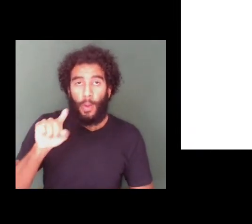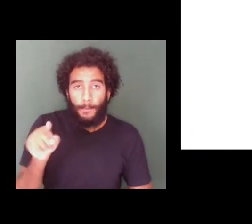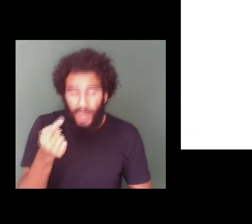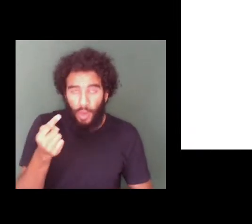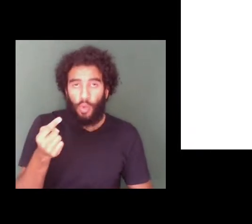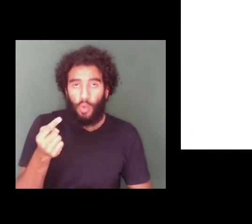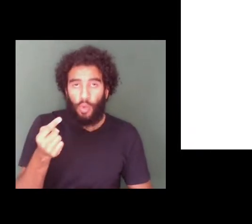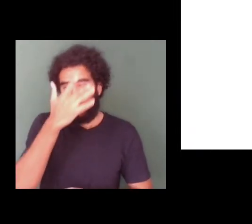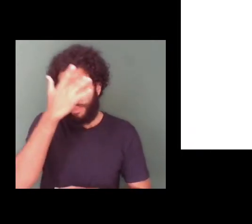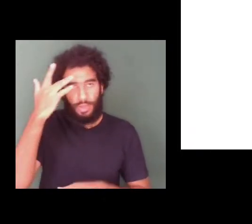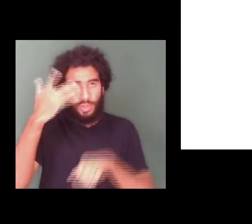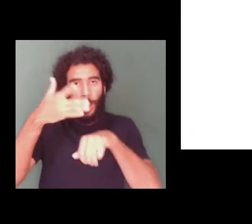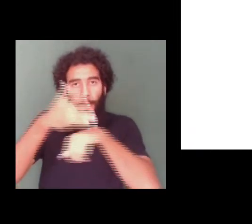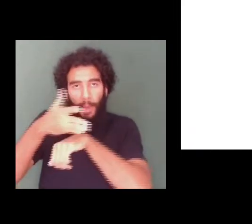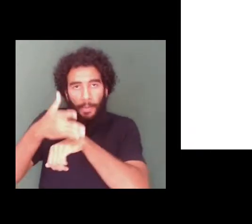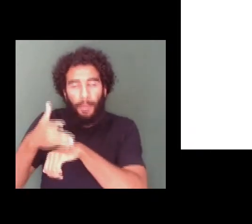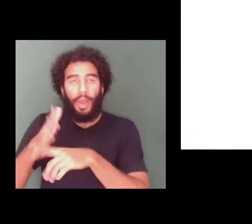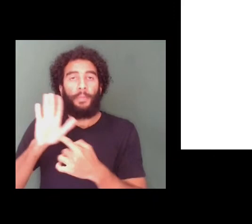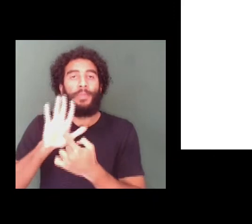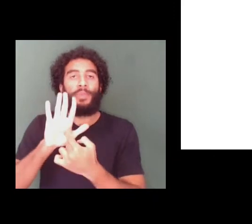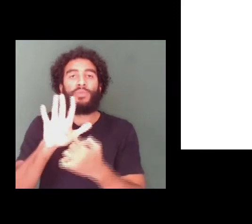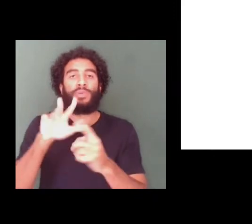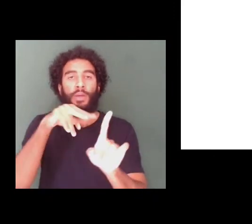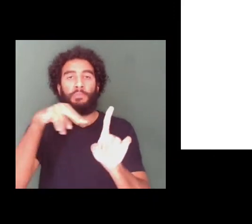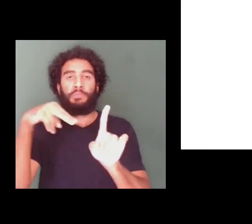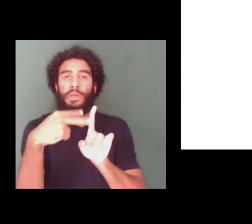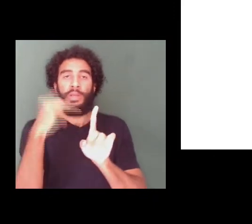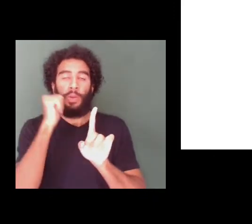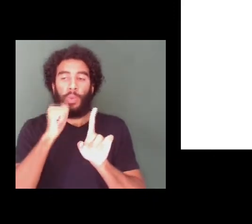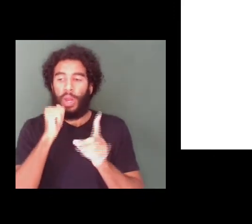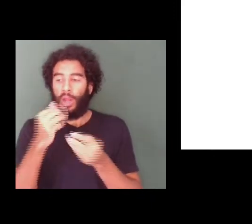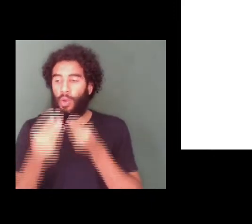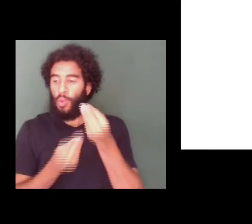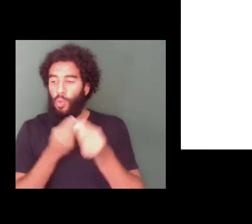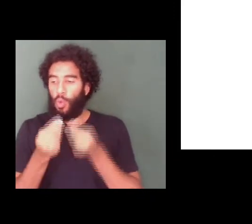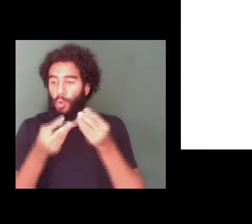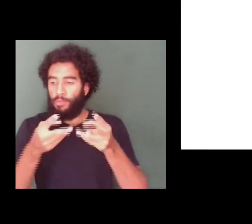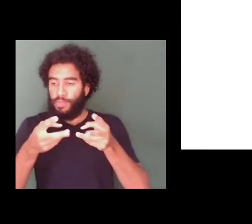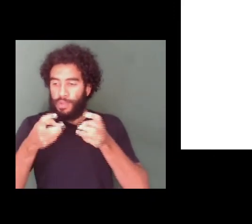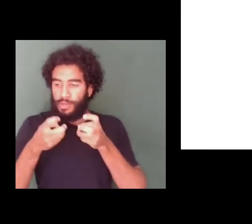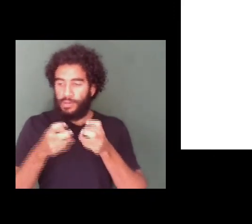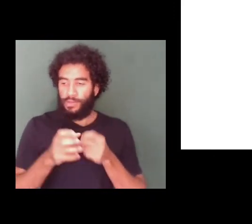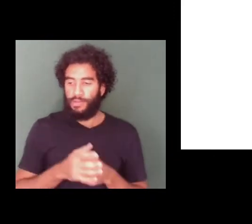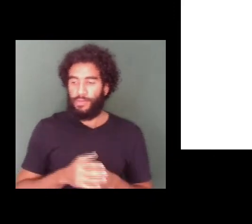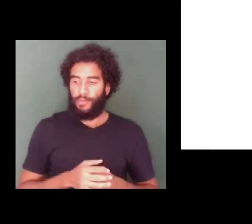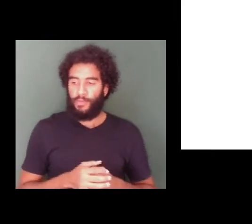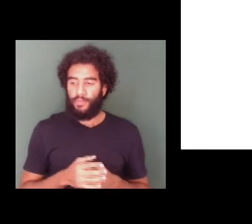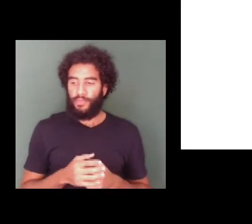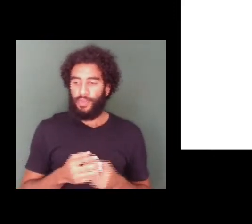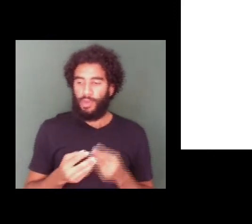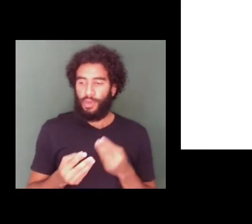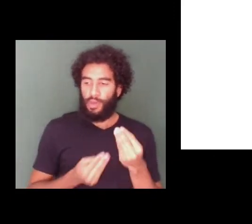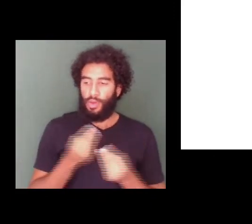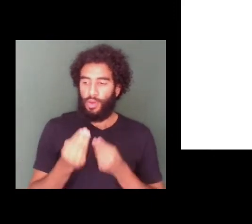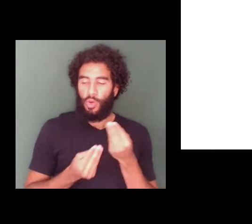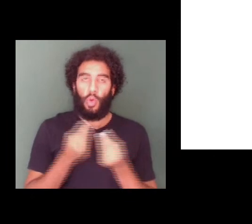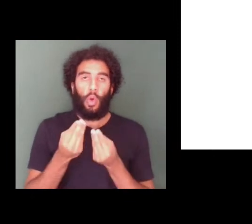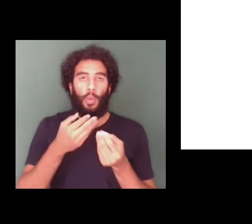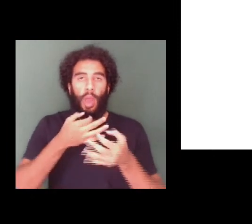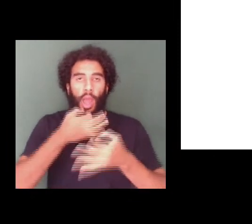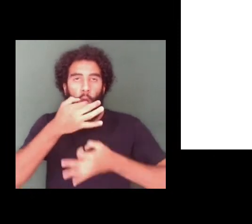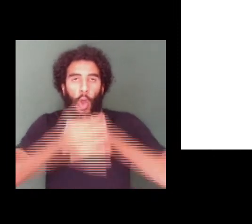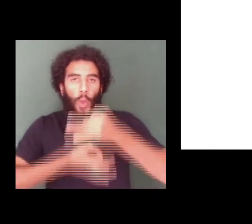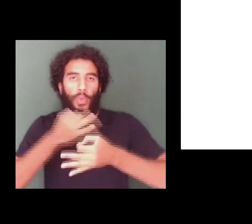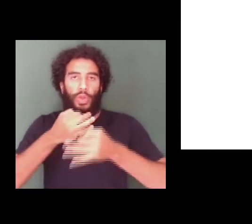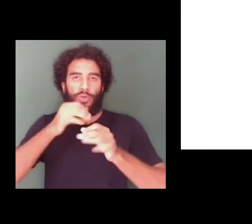observing this and how it changed their opinions. What were their various experiences of different types of marketing. We had in-depth